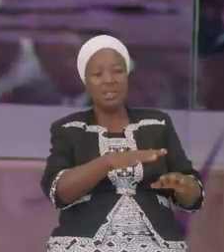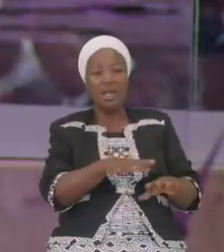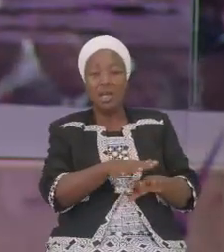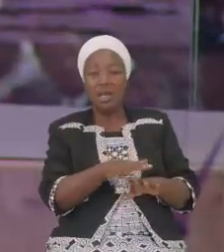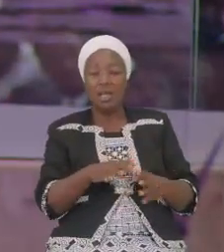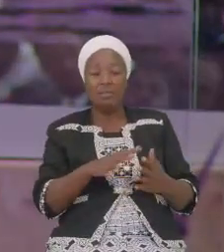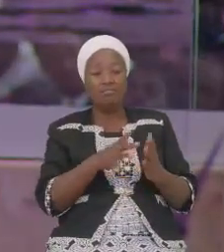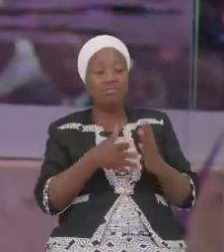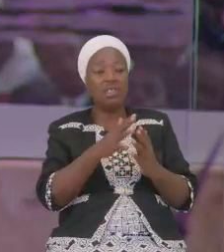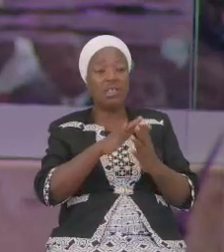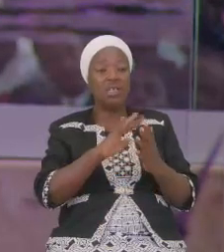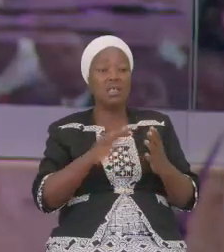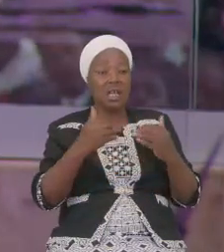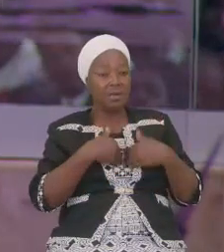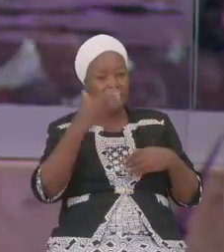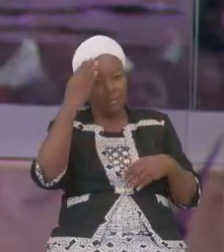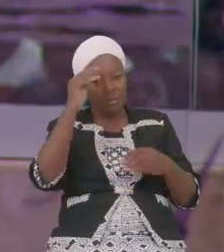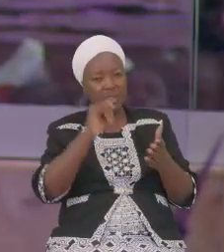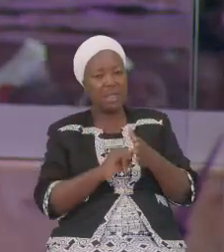thou hast sent me.